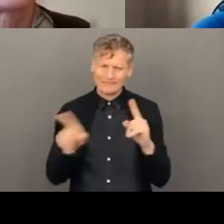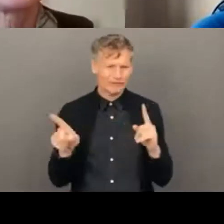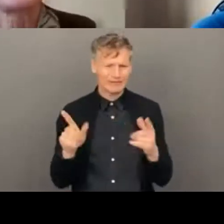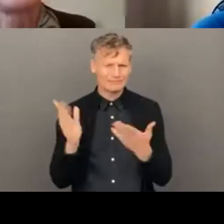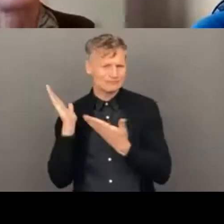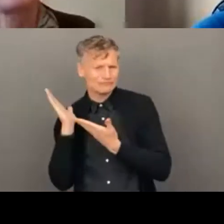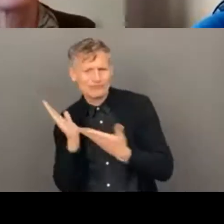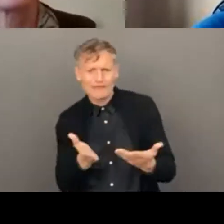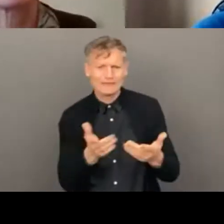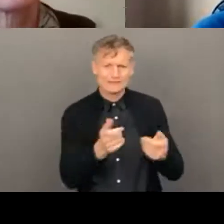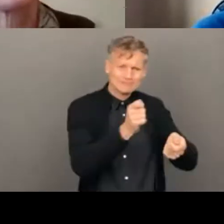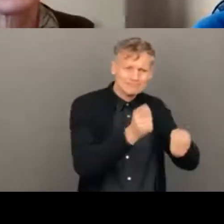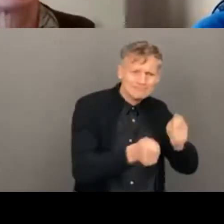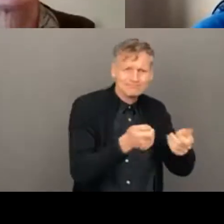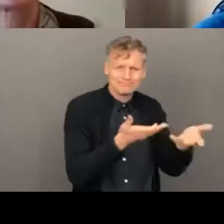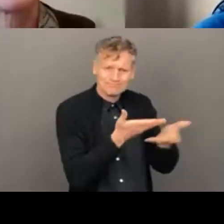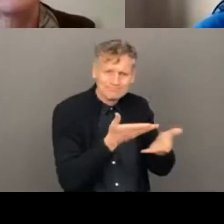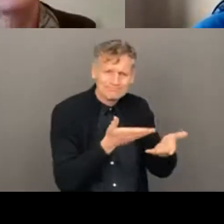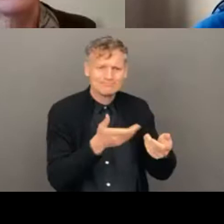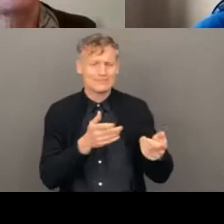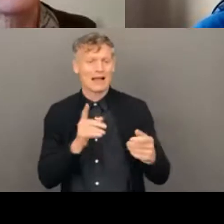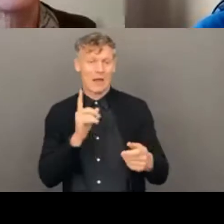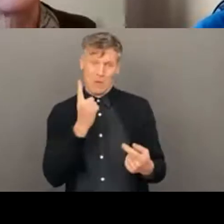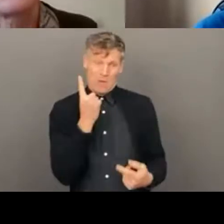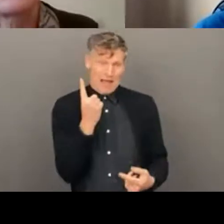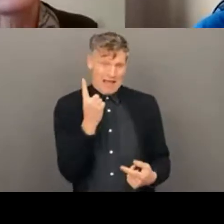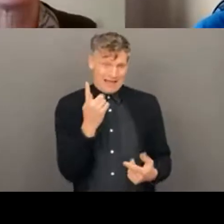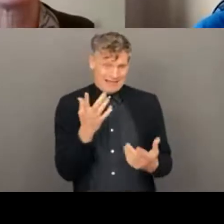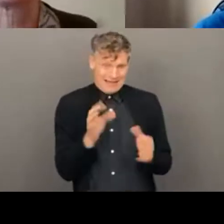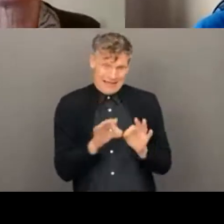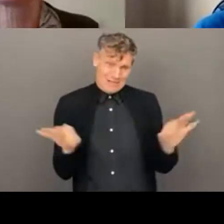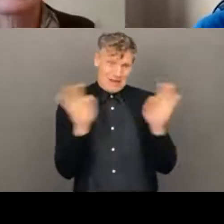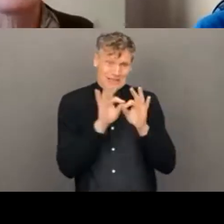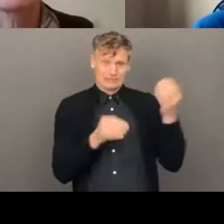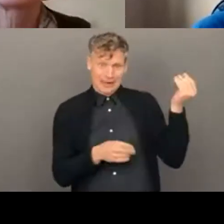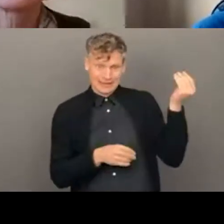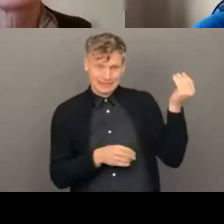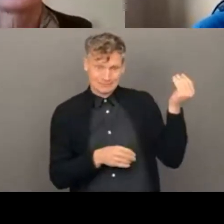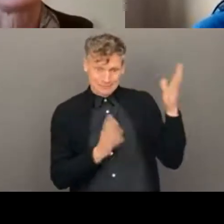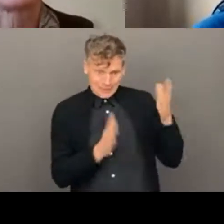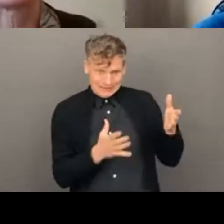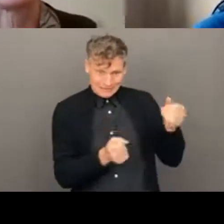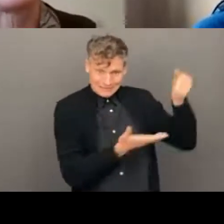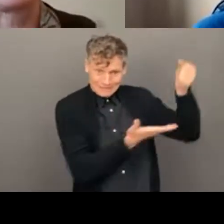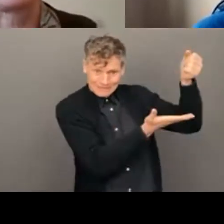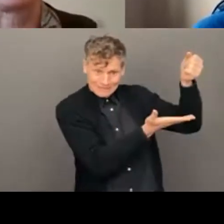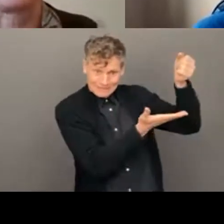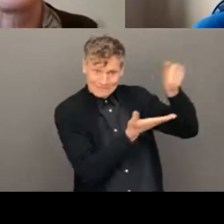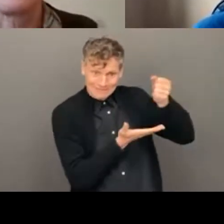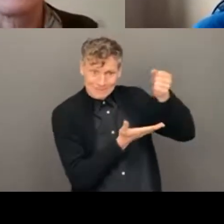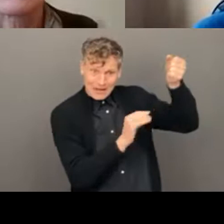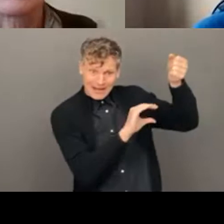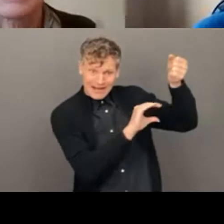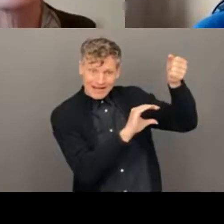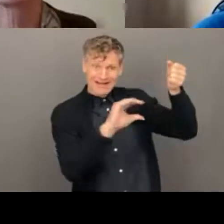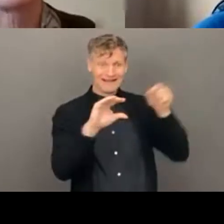would be budget some money for reasonable accommodation, and also explain to the donor that